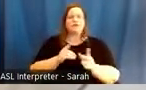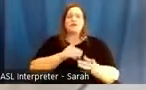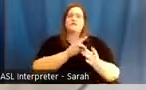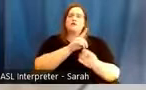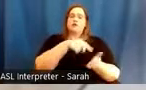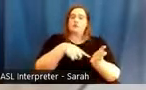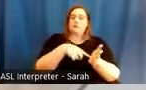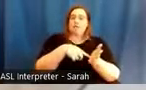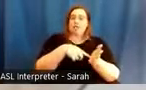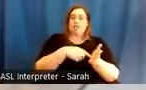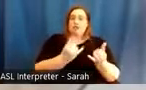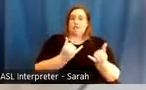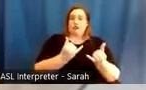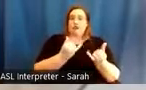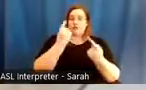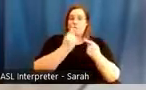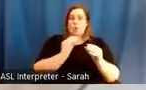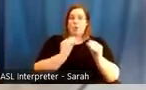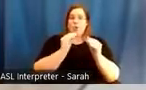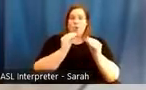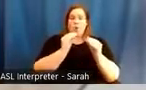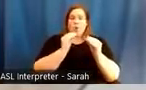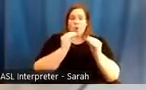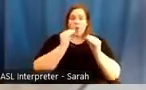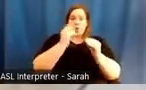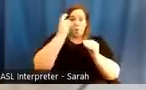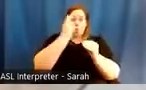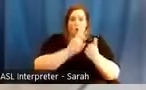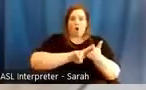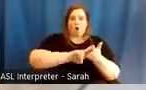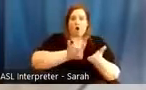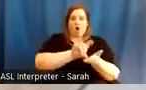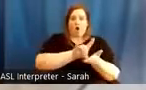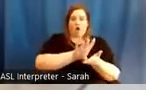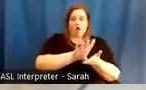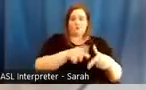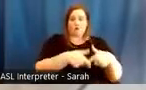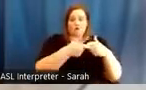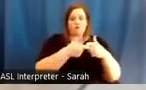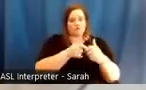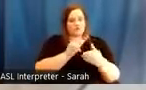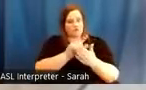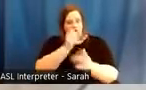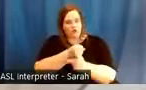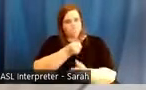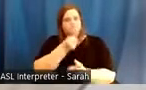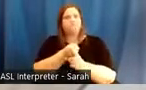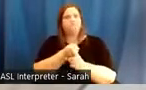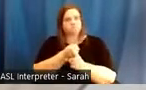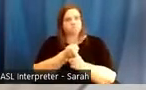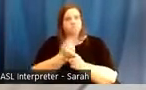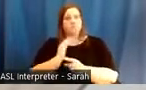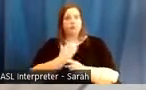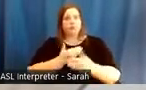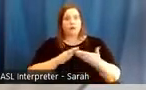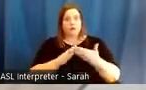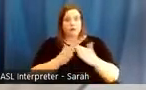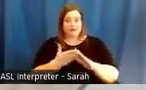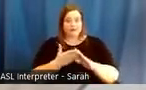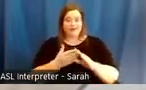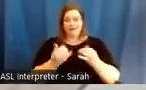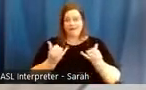to consider a no-cause moratorium. I think that would actually make a big difference for our community. Right now,